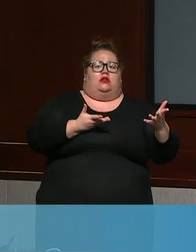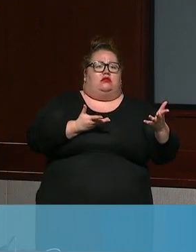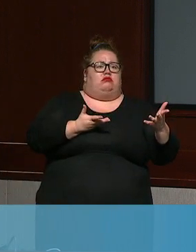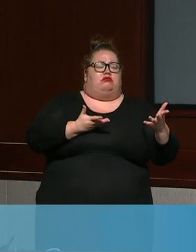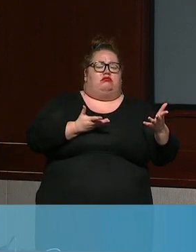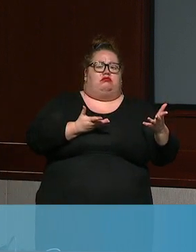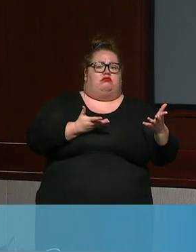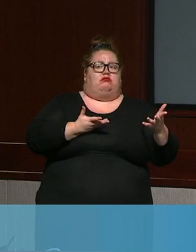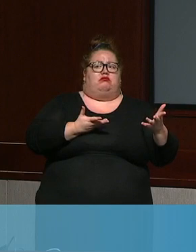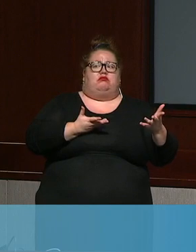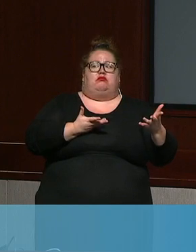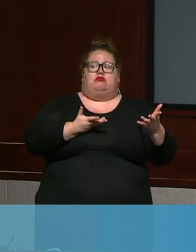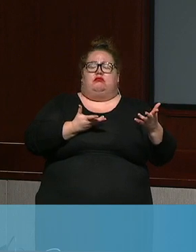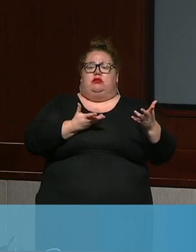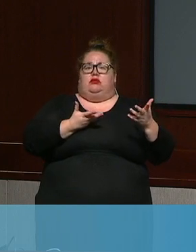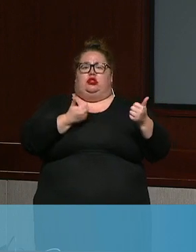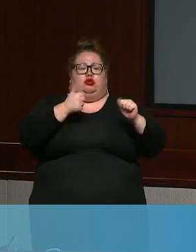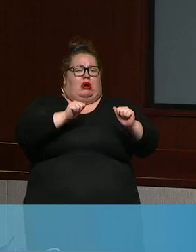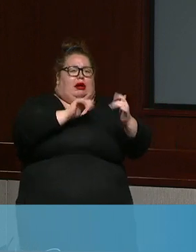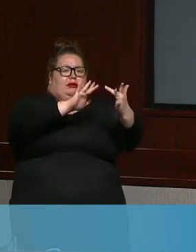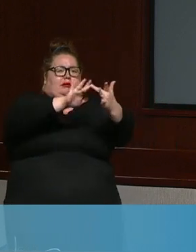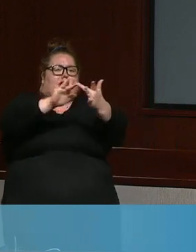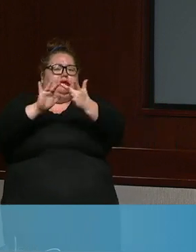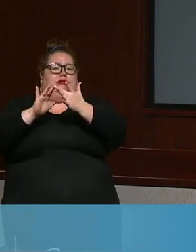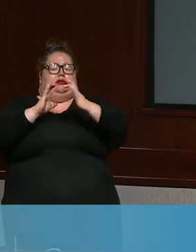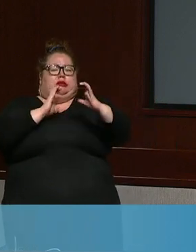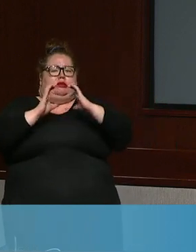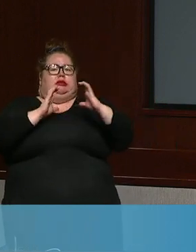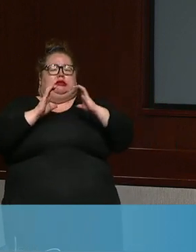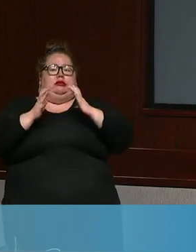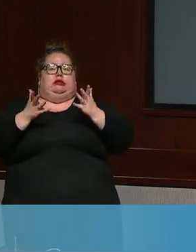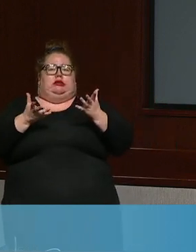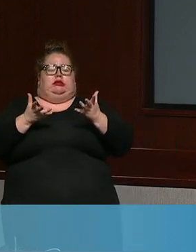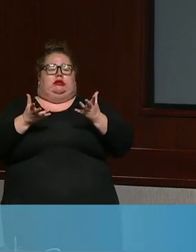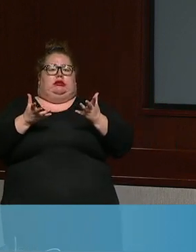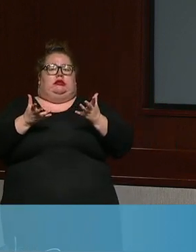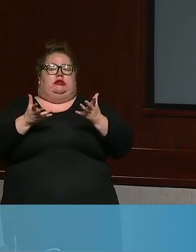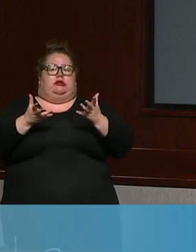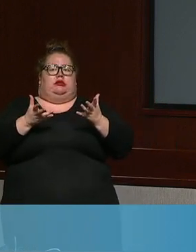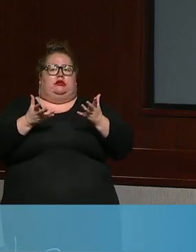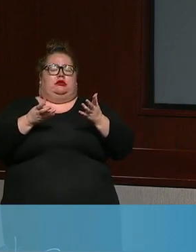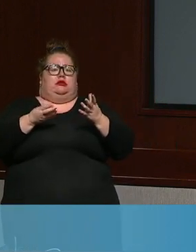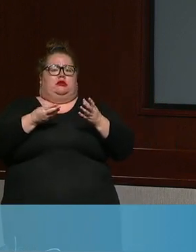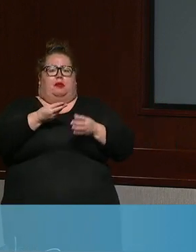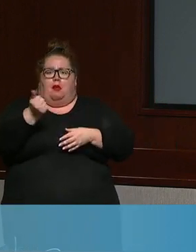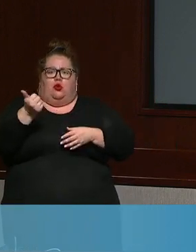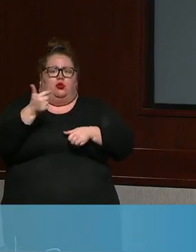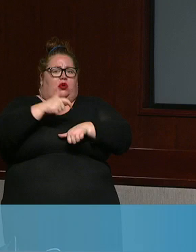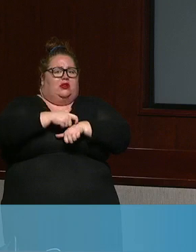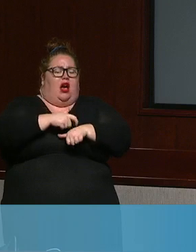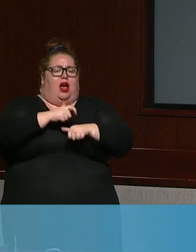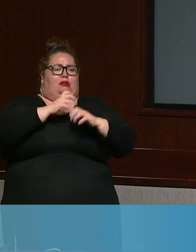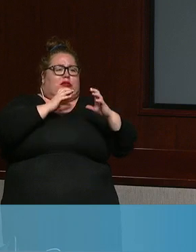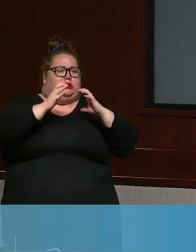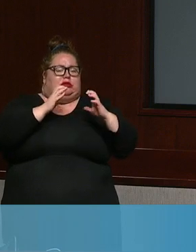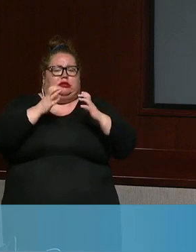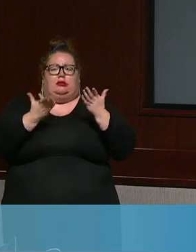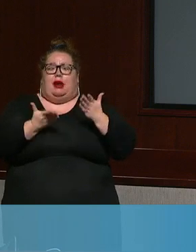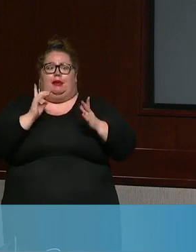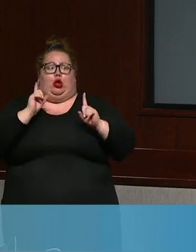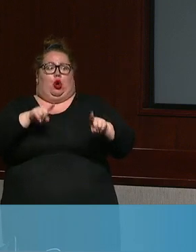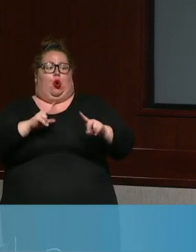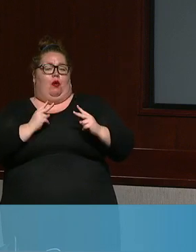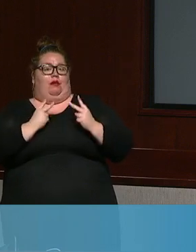a communication is made and multiple subsequent communications are made, even a visit from a local public